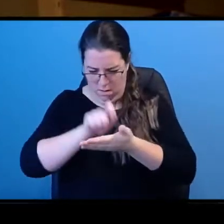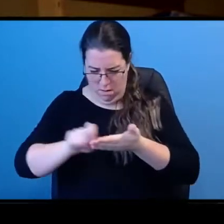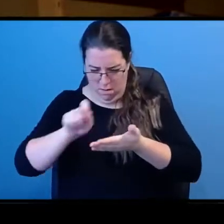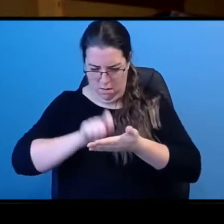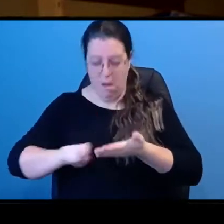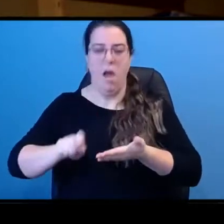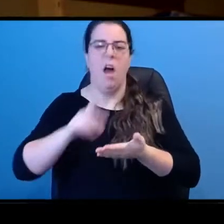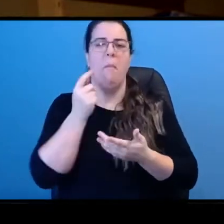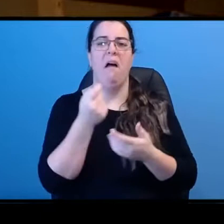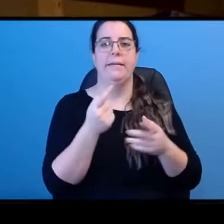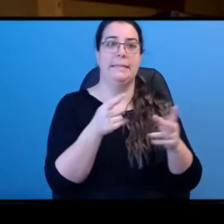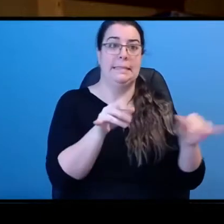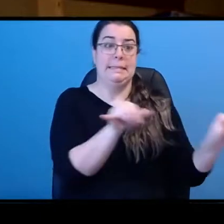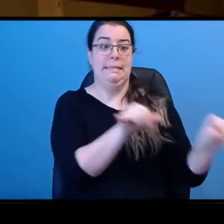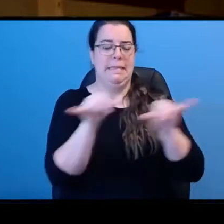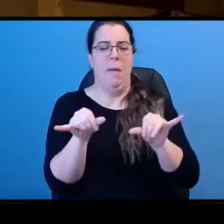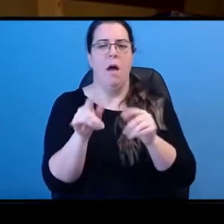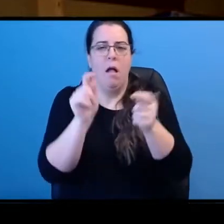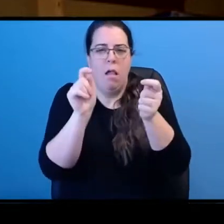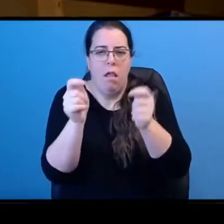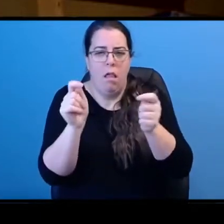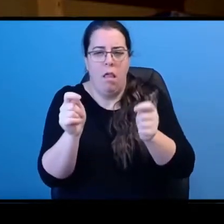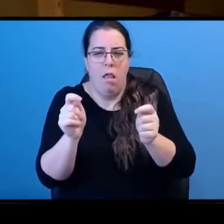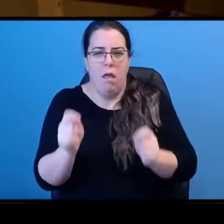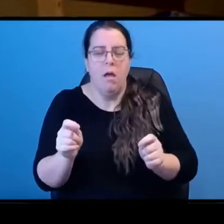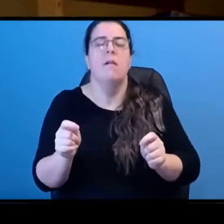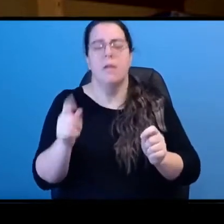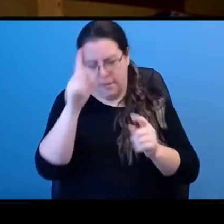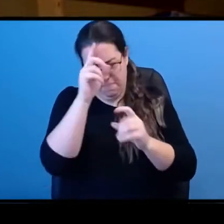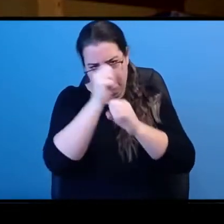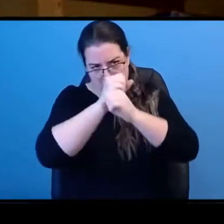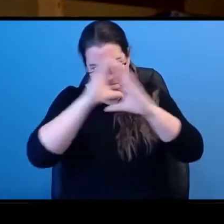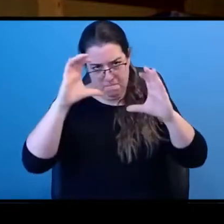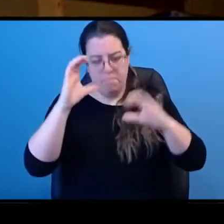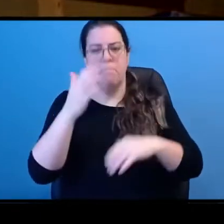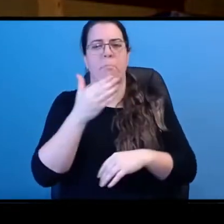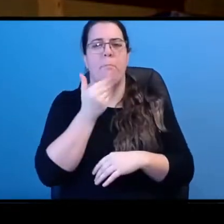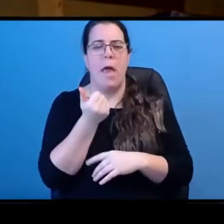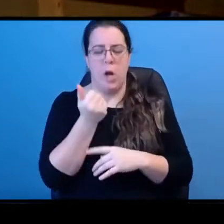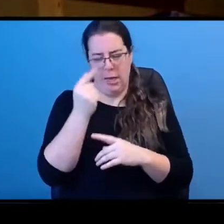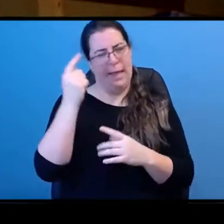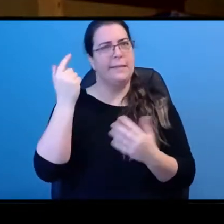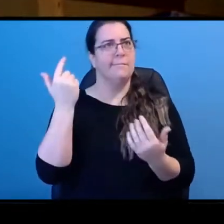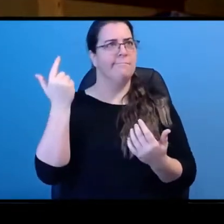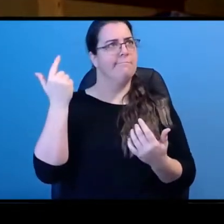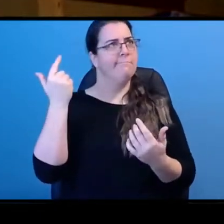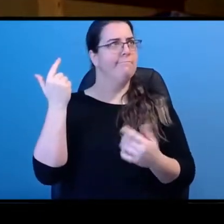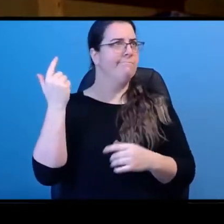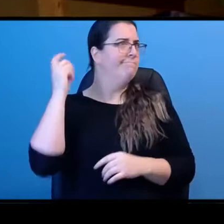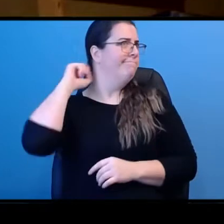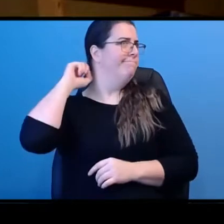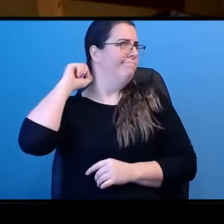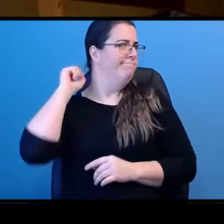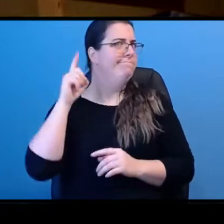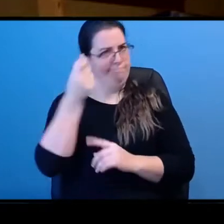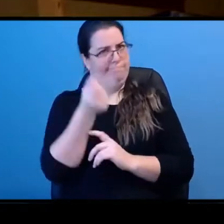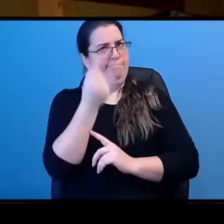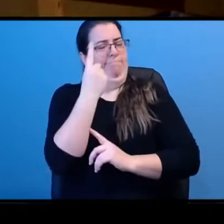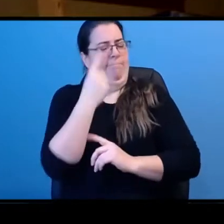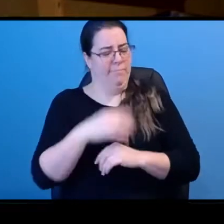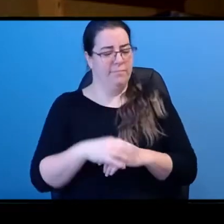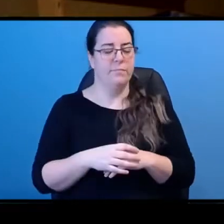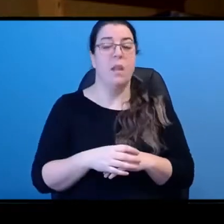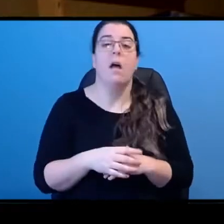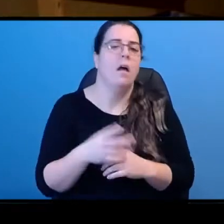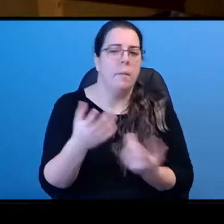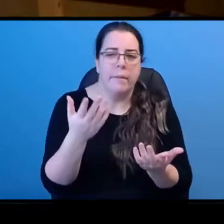more. If handwriting is not an option for you, maybe you're a person who prefers to make verbal lists, or maybe you dictate to your phone. Whatever method works